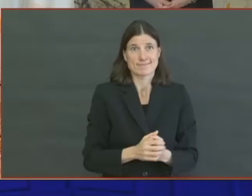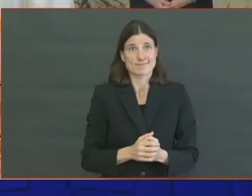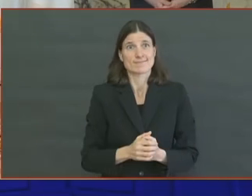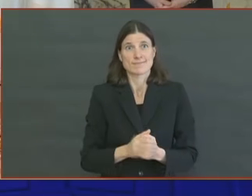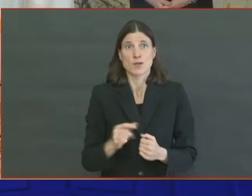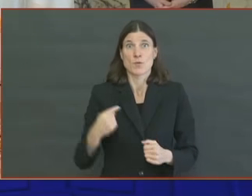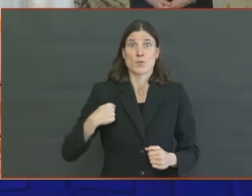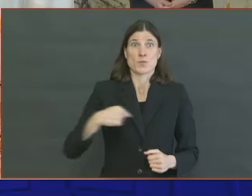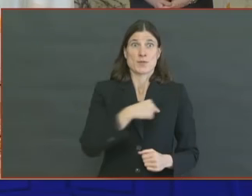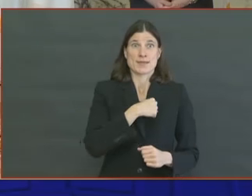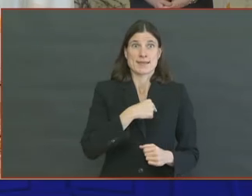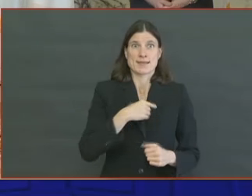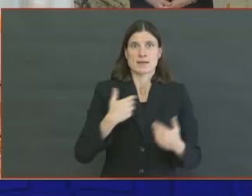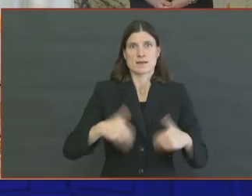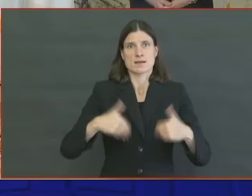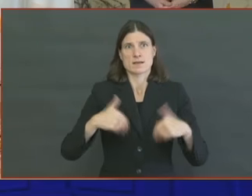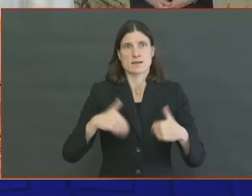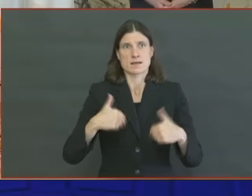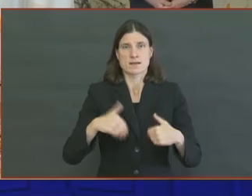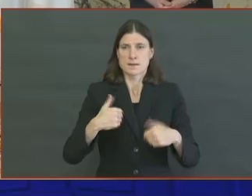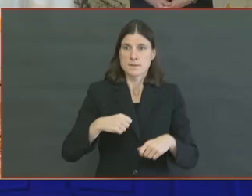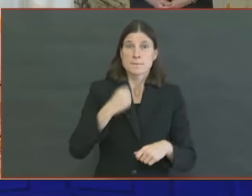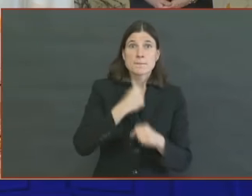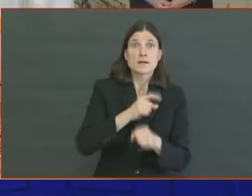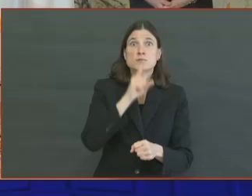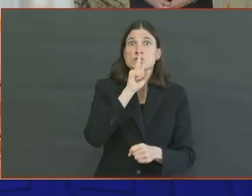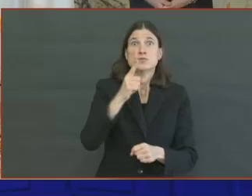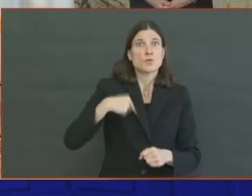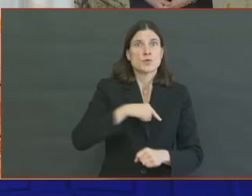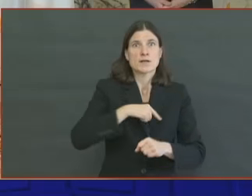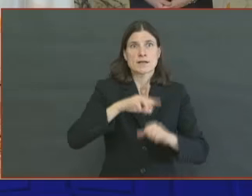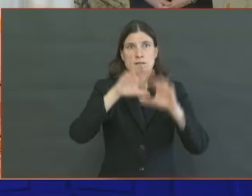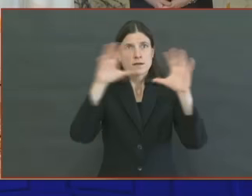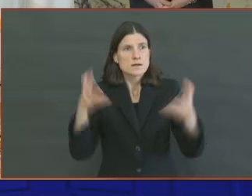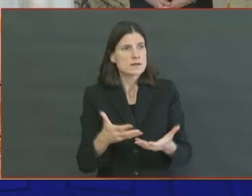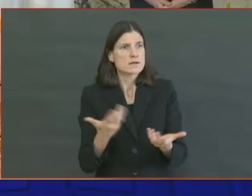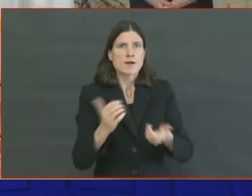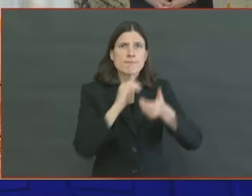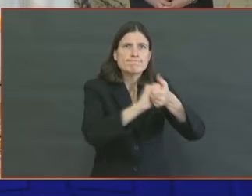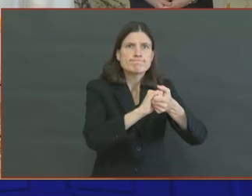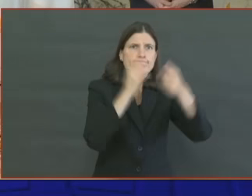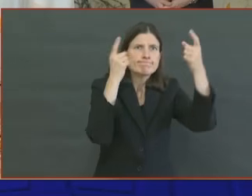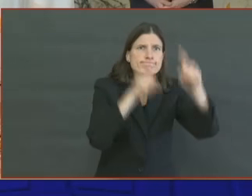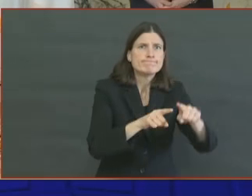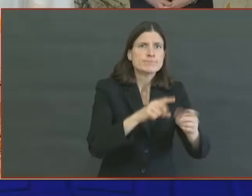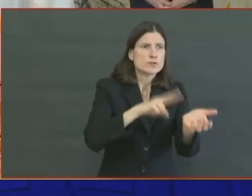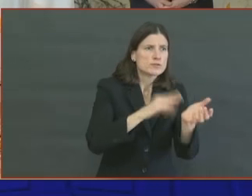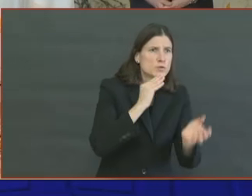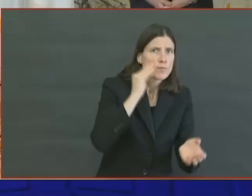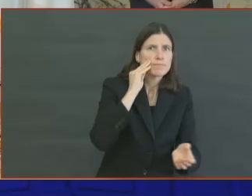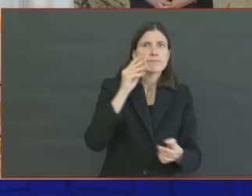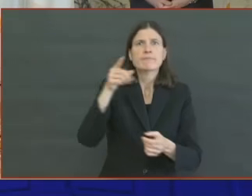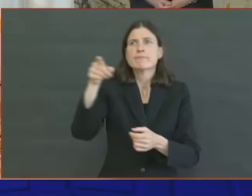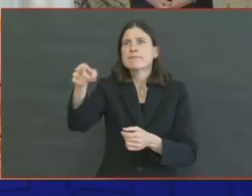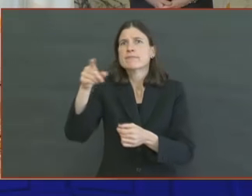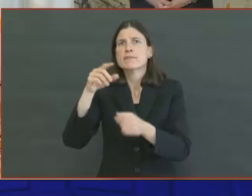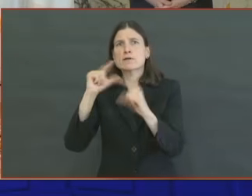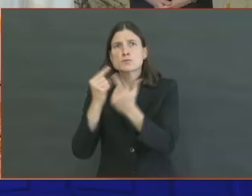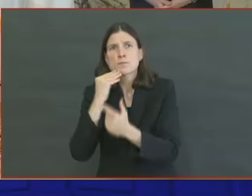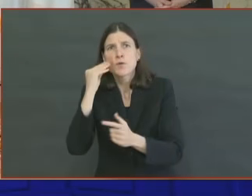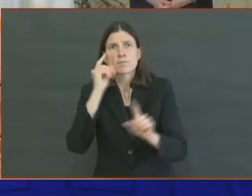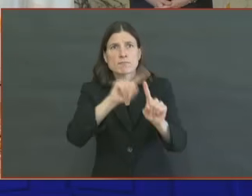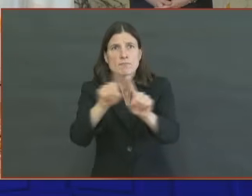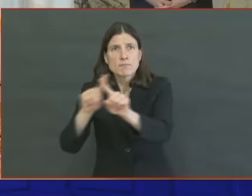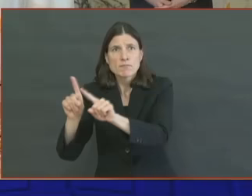in our partnership with congregate living settings that when you show up to help, it's going to be into